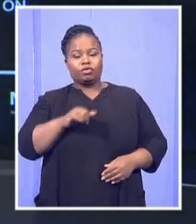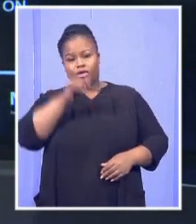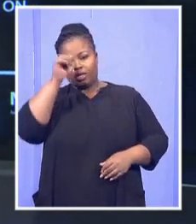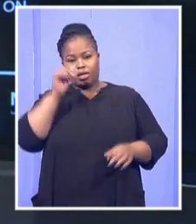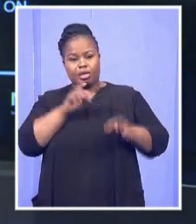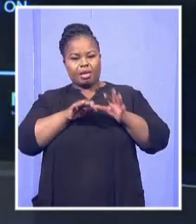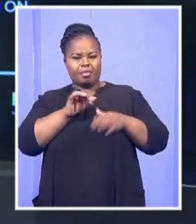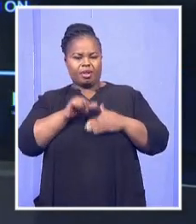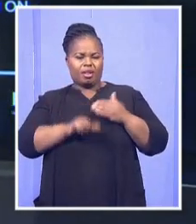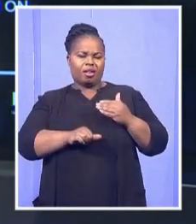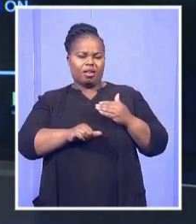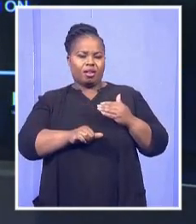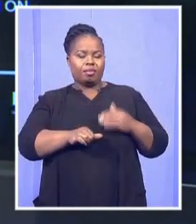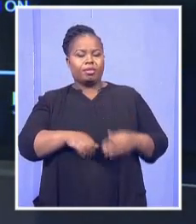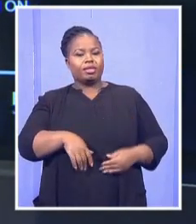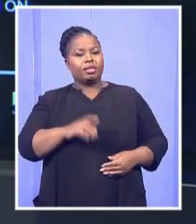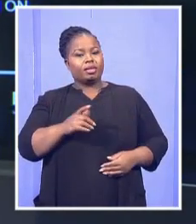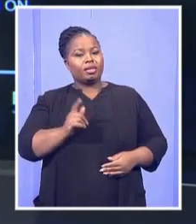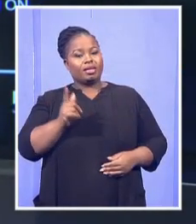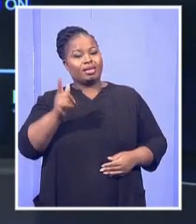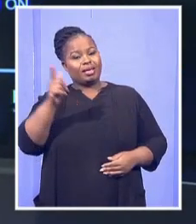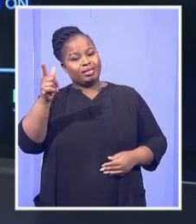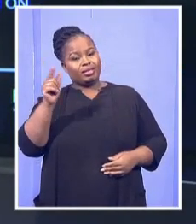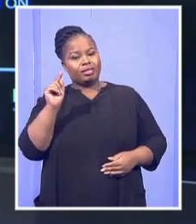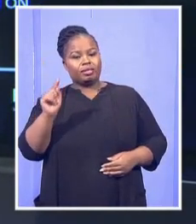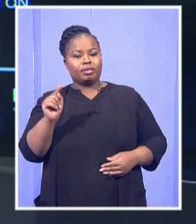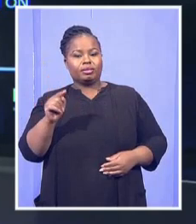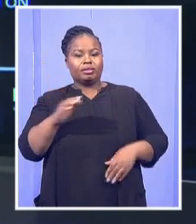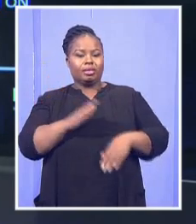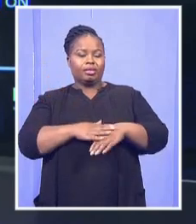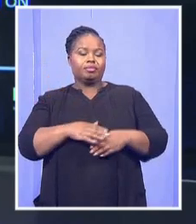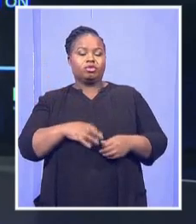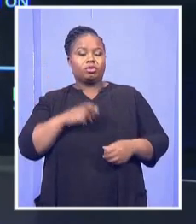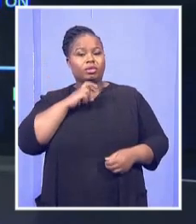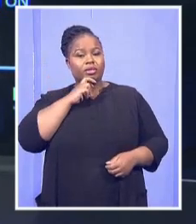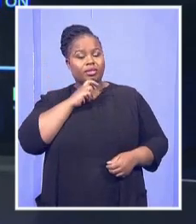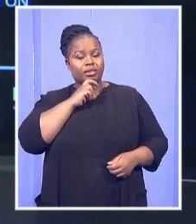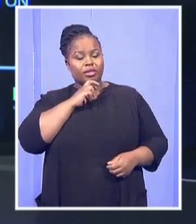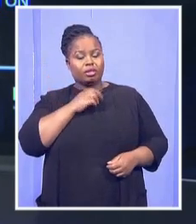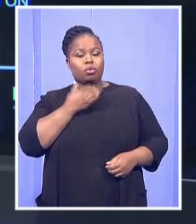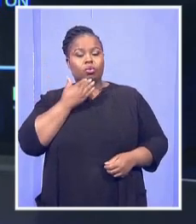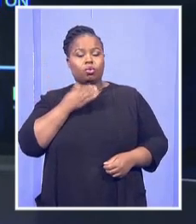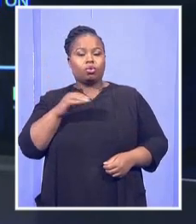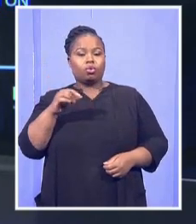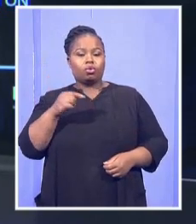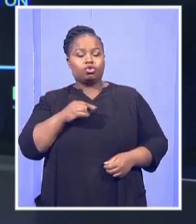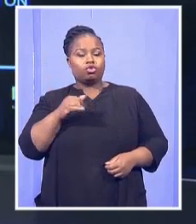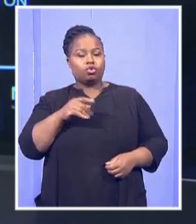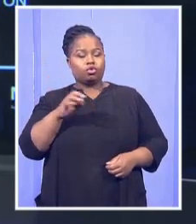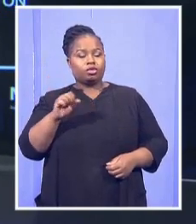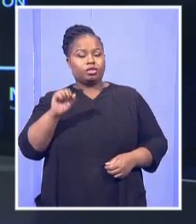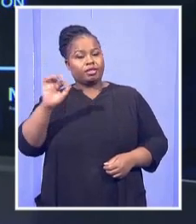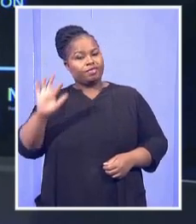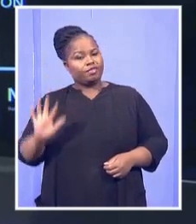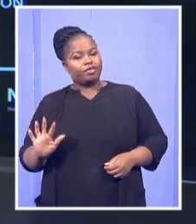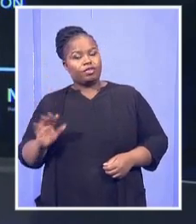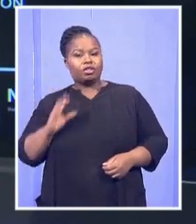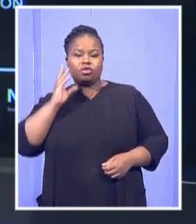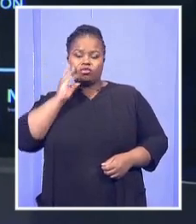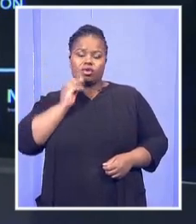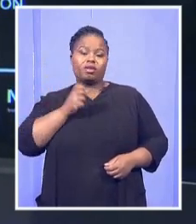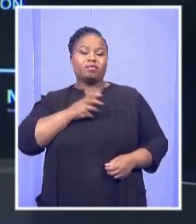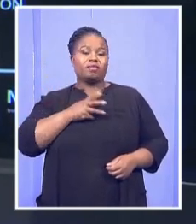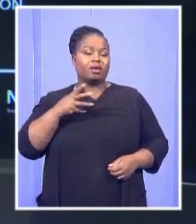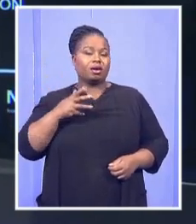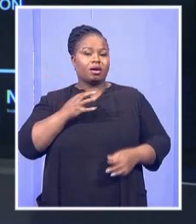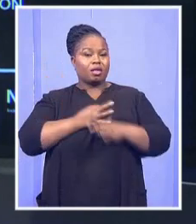little bit later on, at that point, where the king was King George V, her grandfather, who died on